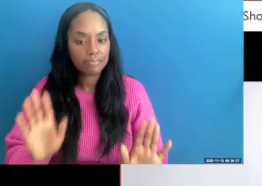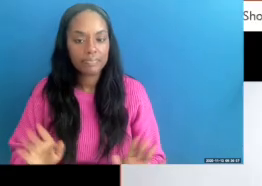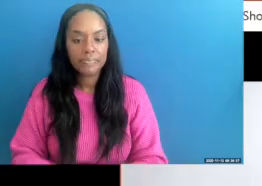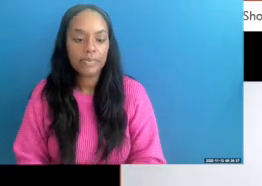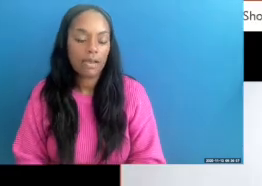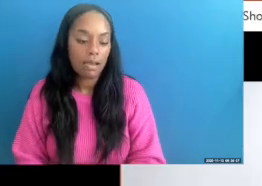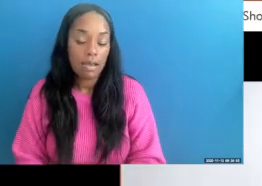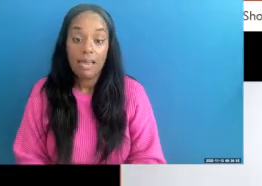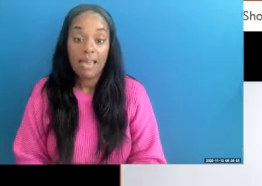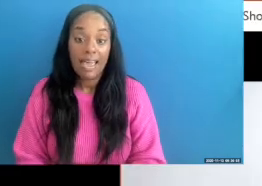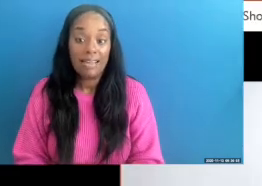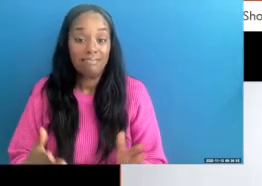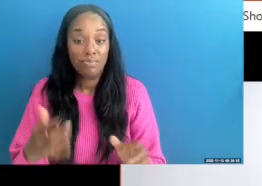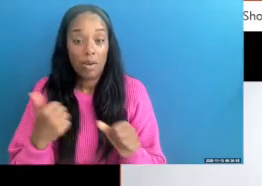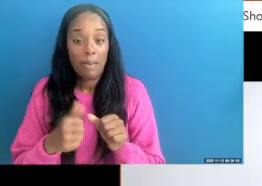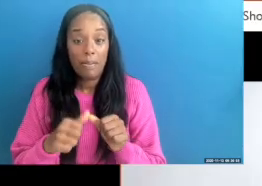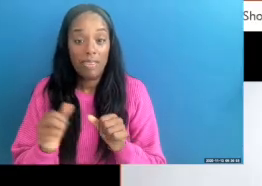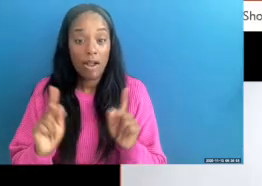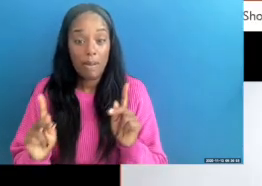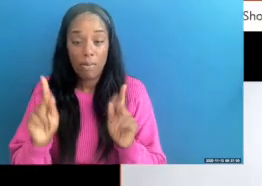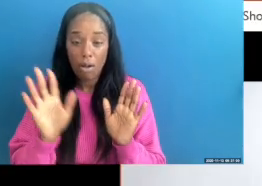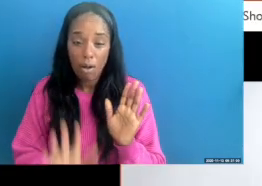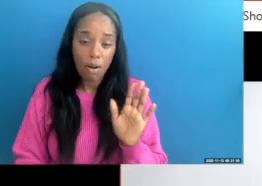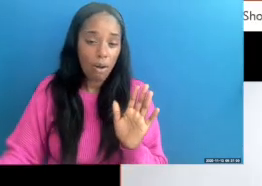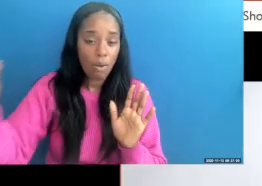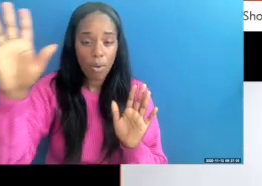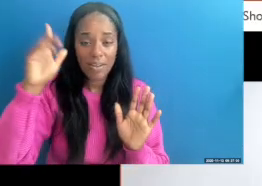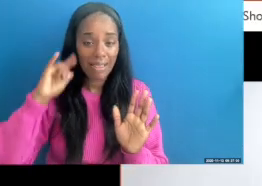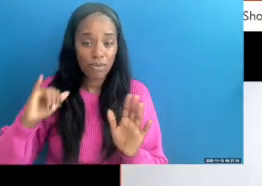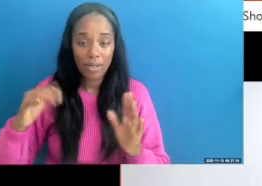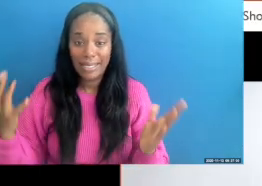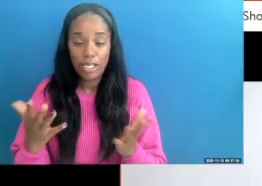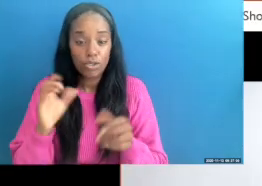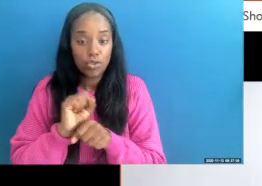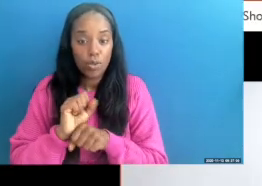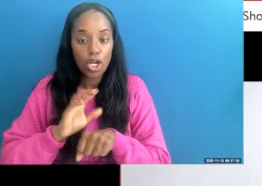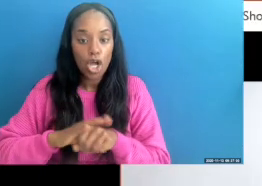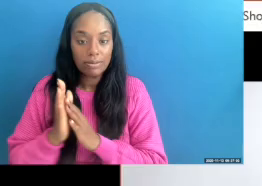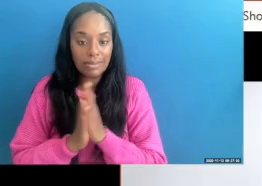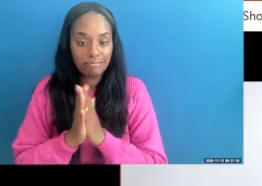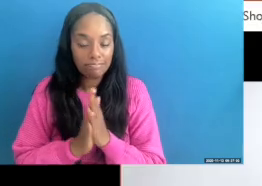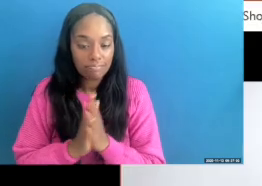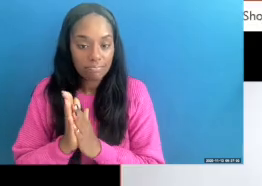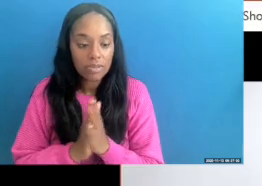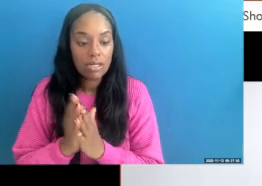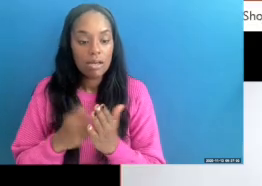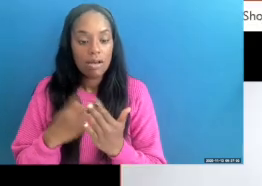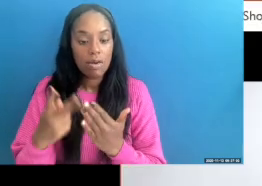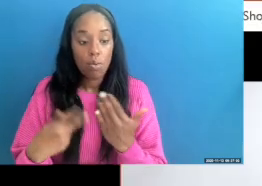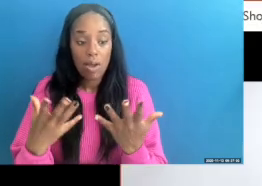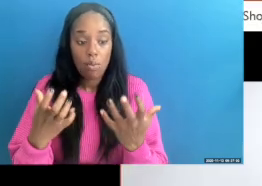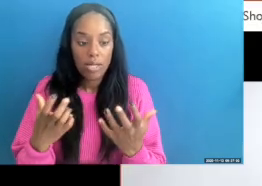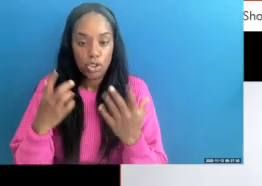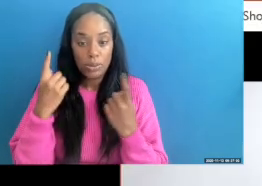there are folks all over California that are here to work on our incentive programs. We really want to consider equity. Diverse